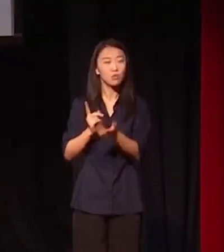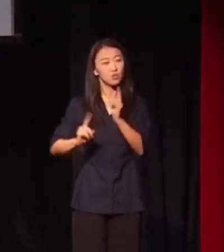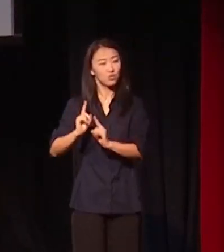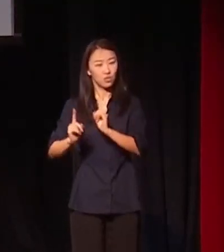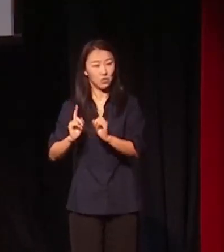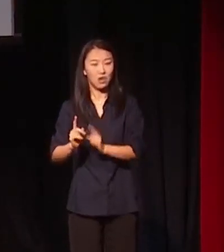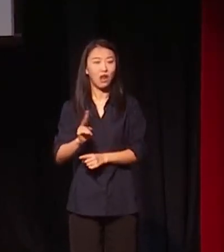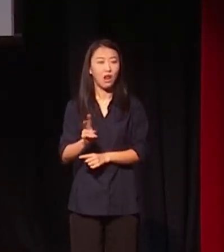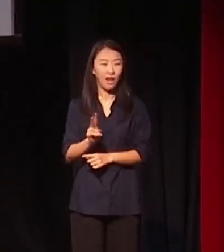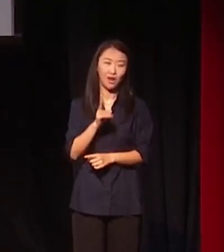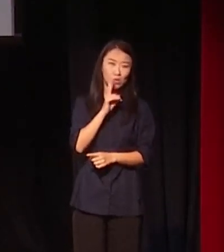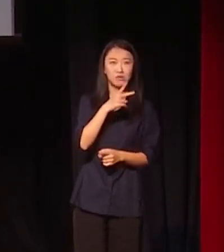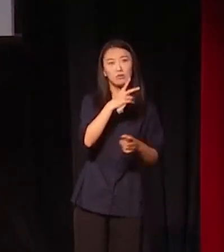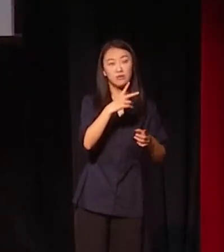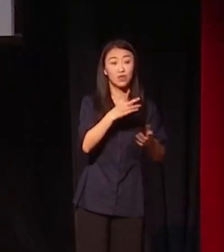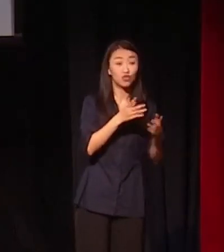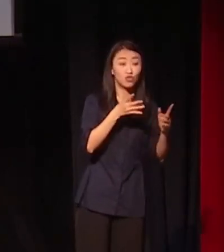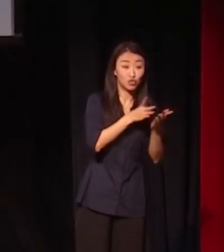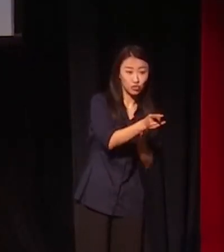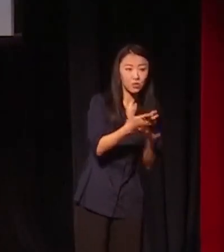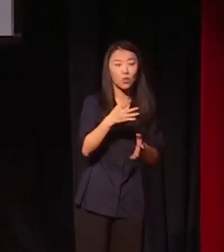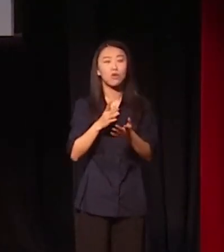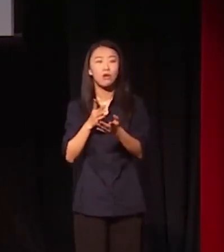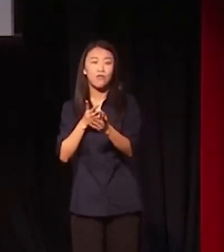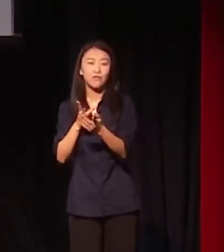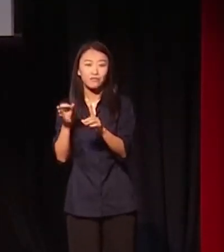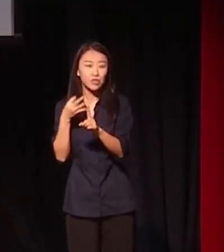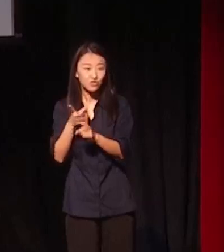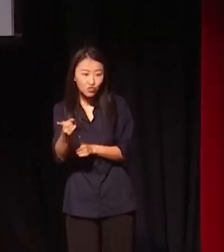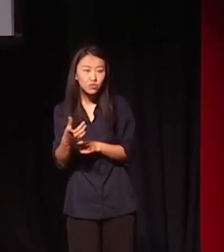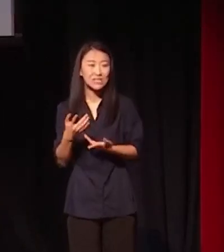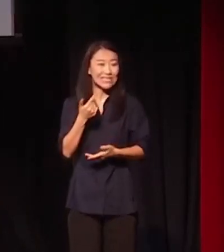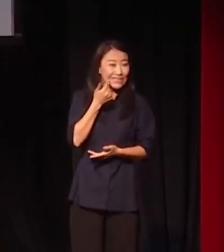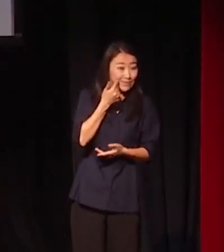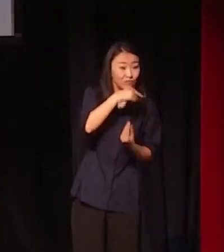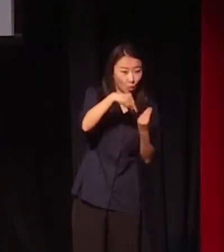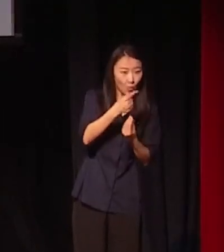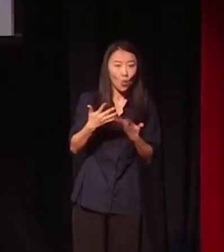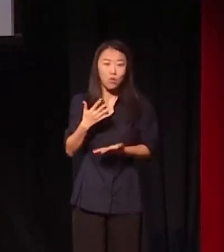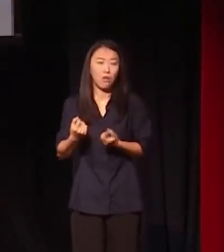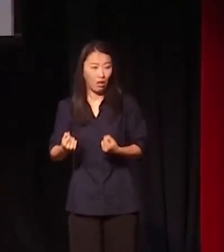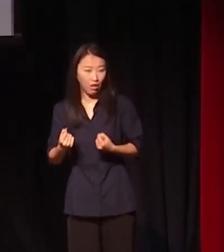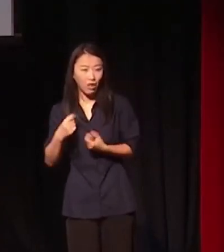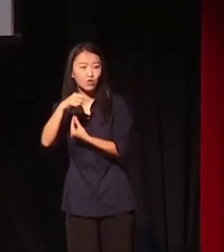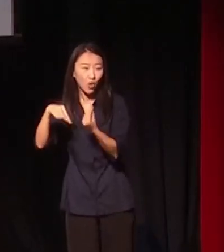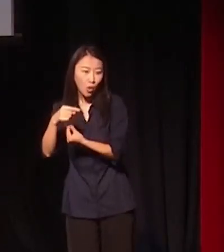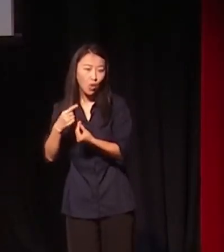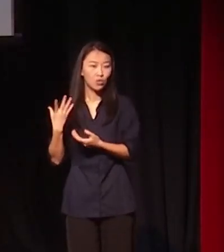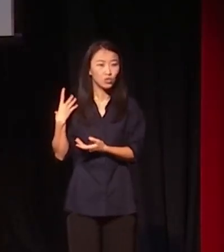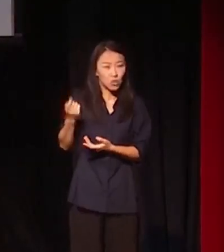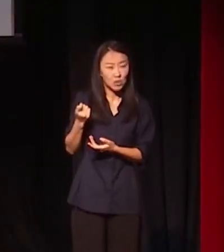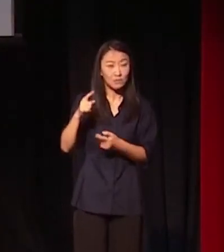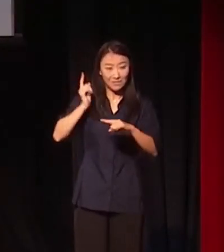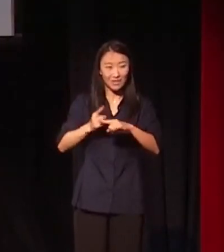there are discussions around non-professional or informal interpreting, and more recently I have been doing more research on sign